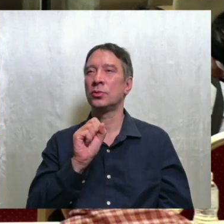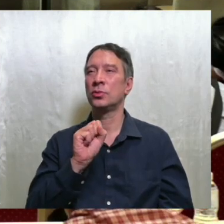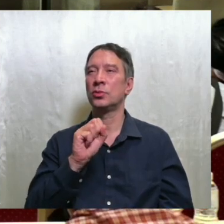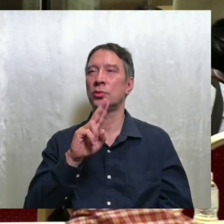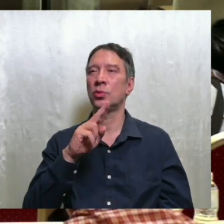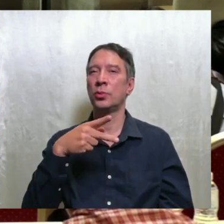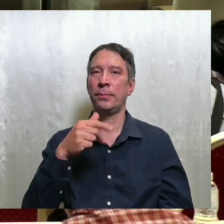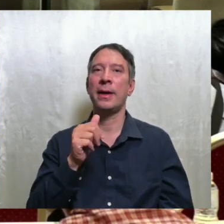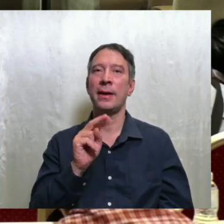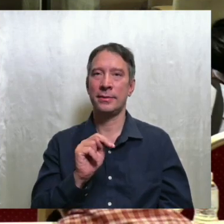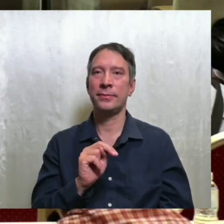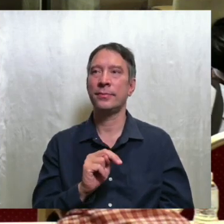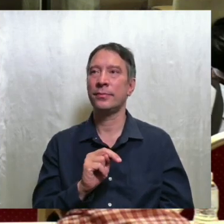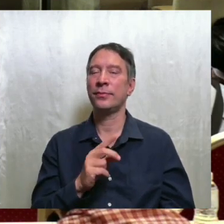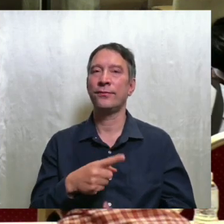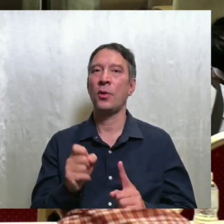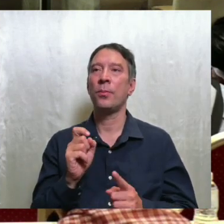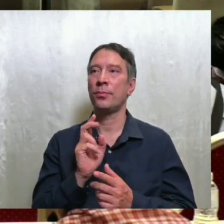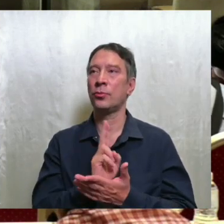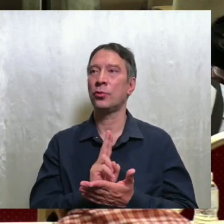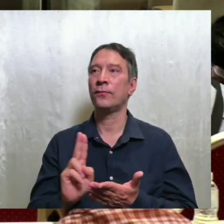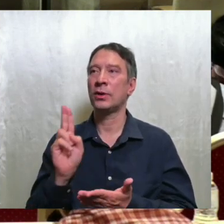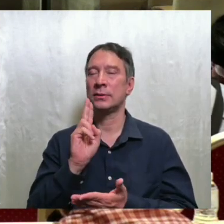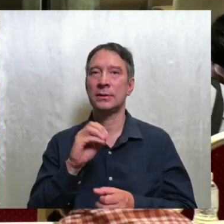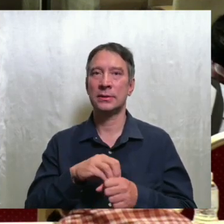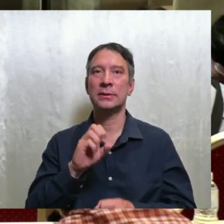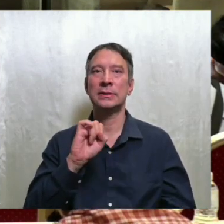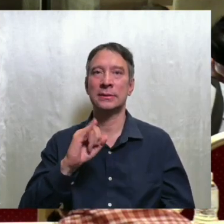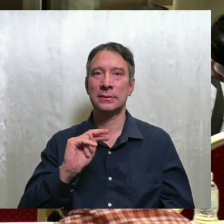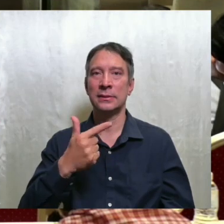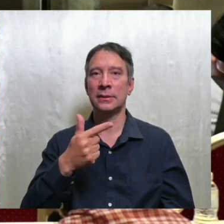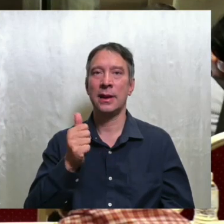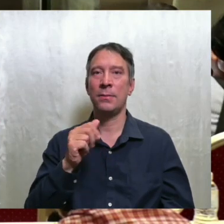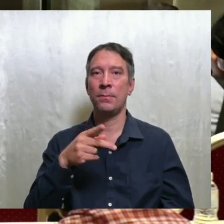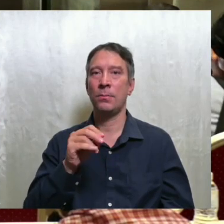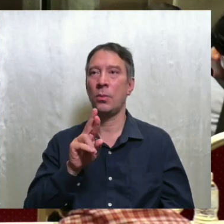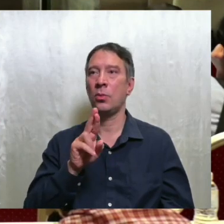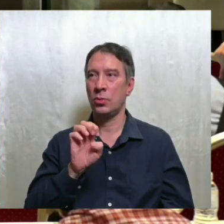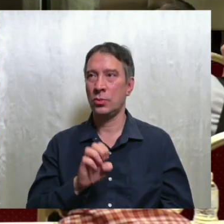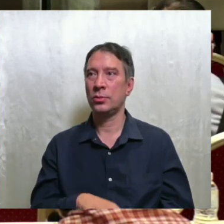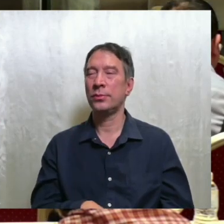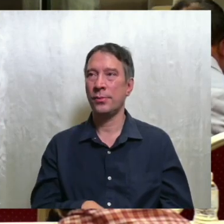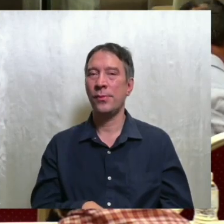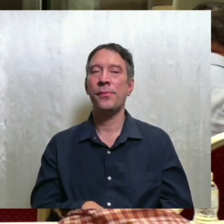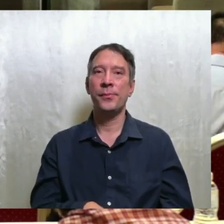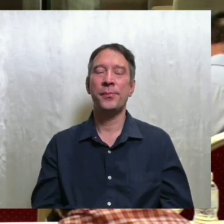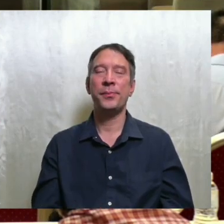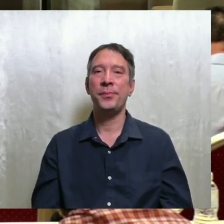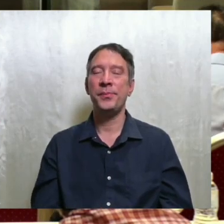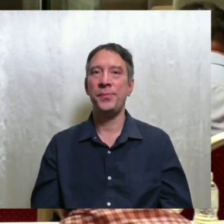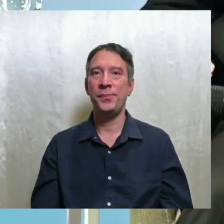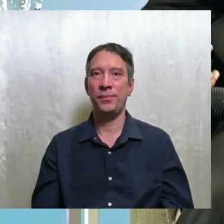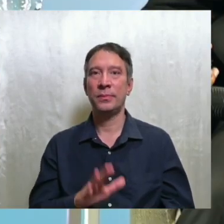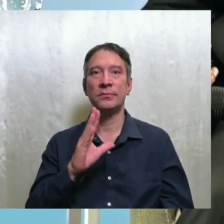Educational Technologies, and has over a decade of experience in building, preserving systems with an expertise in